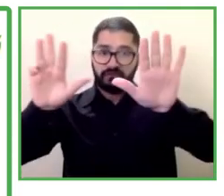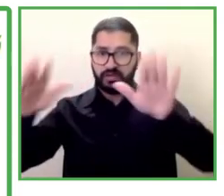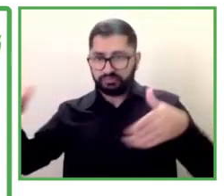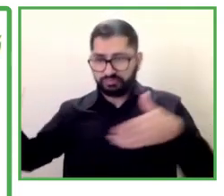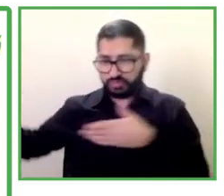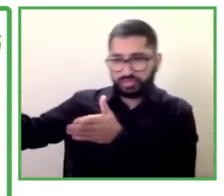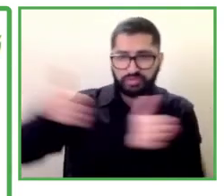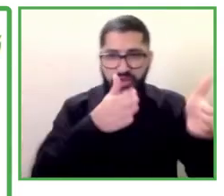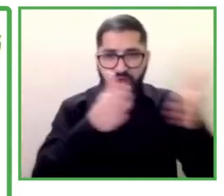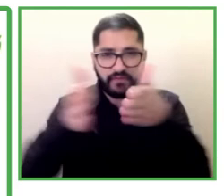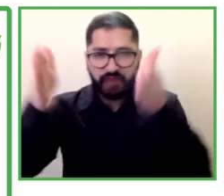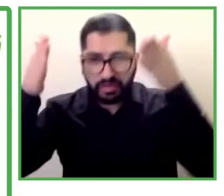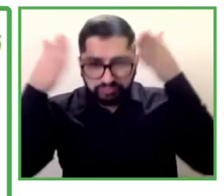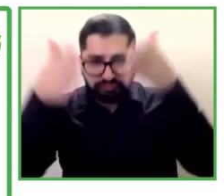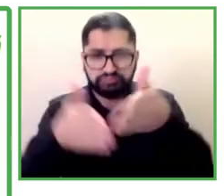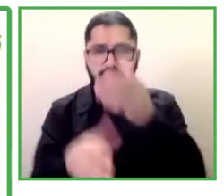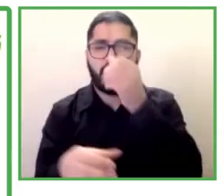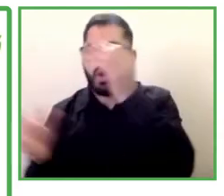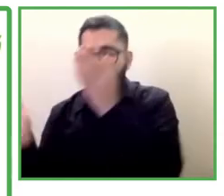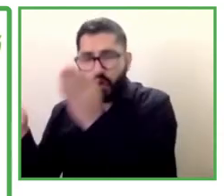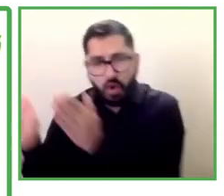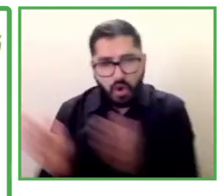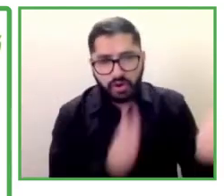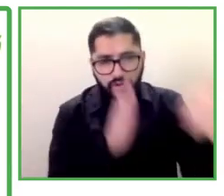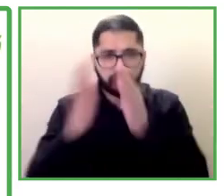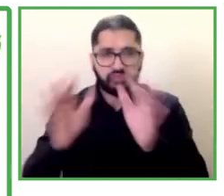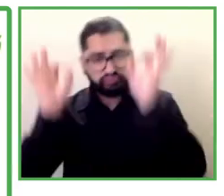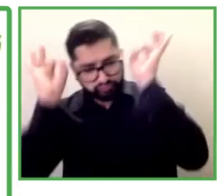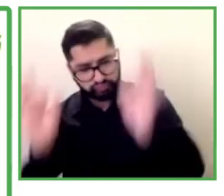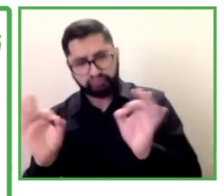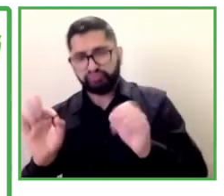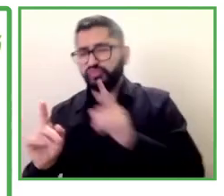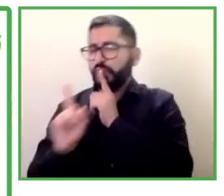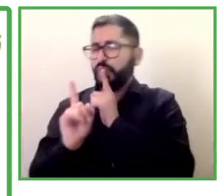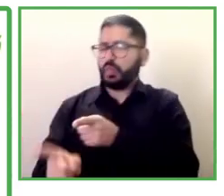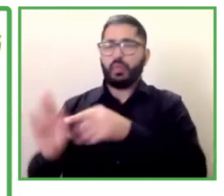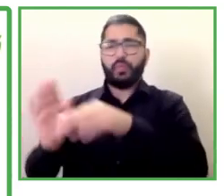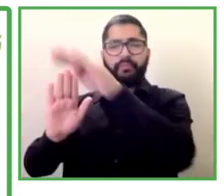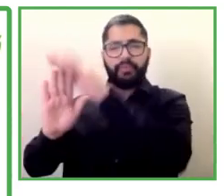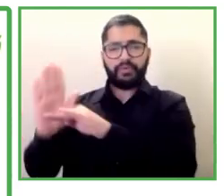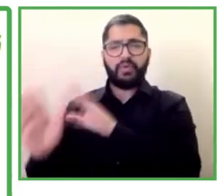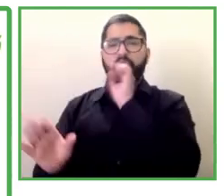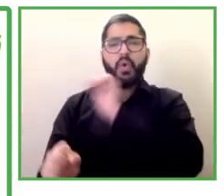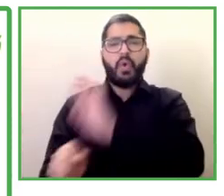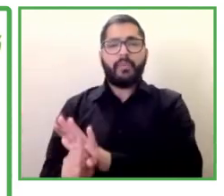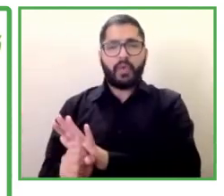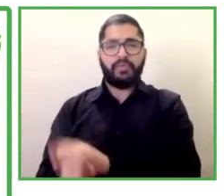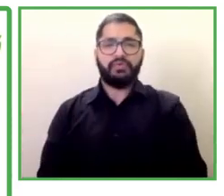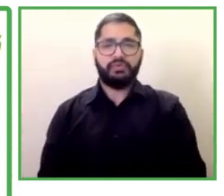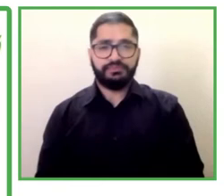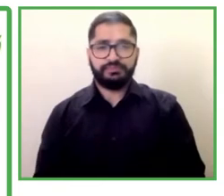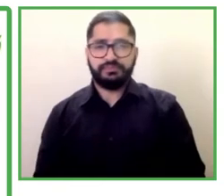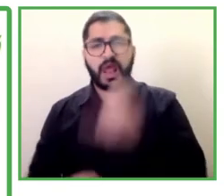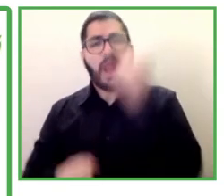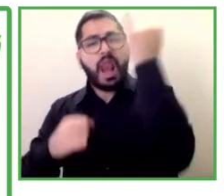in mind of involving the right application of all of this. And the last thing that I am going to show